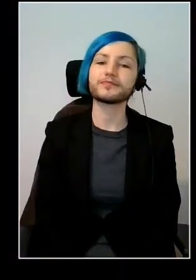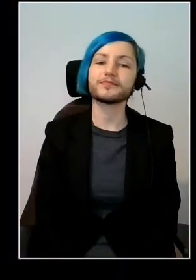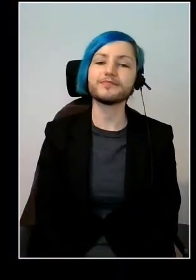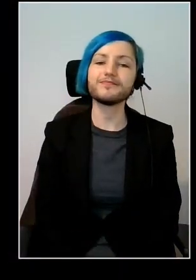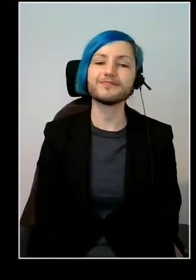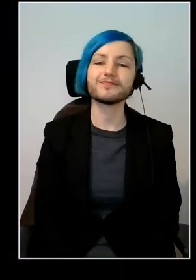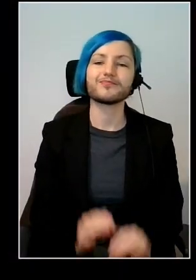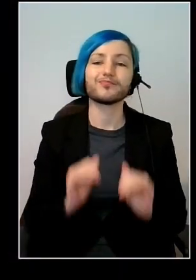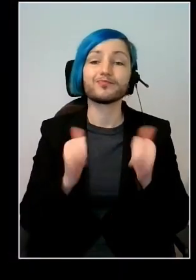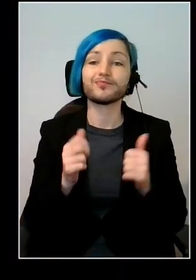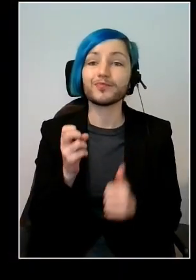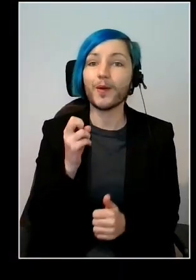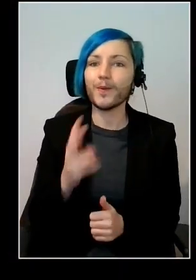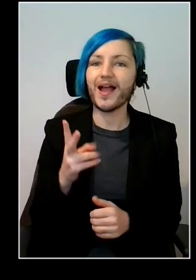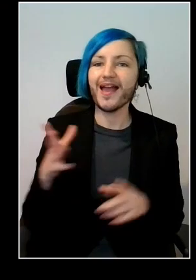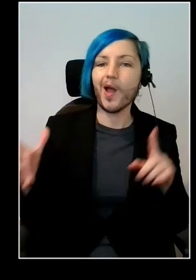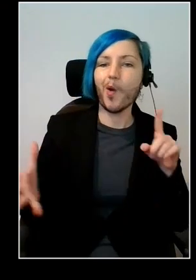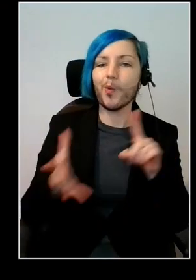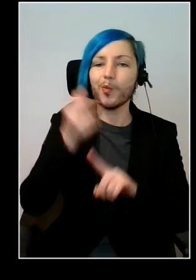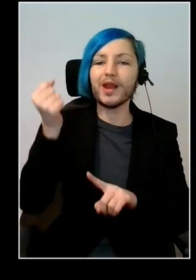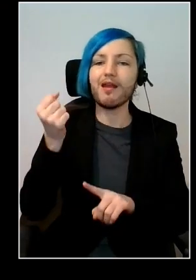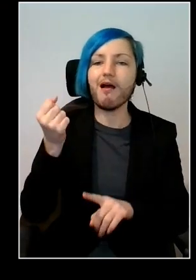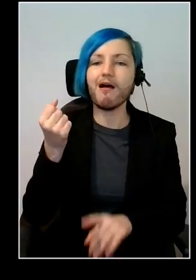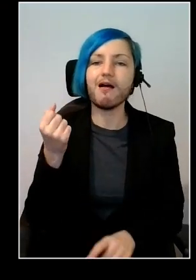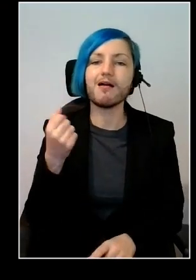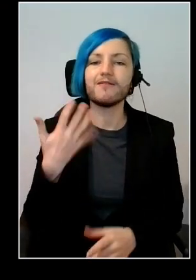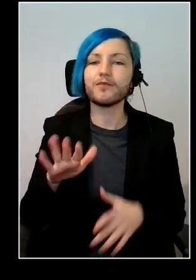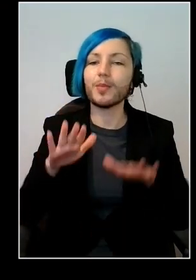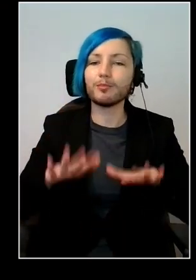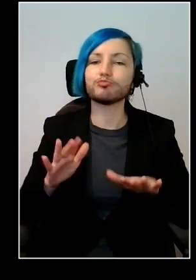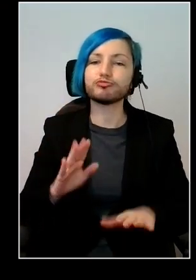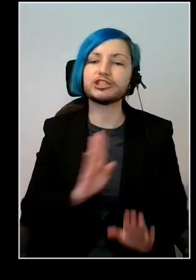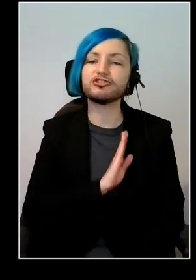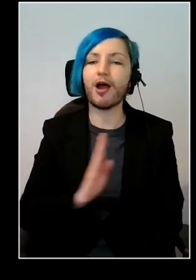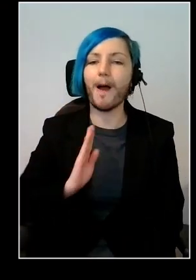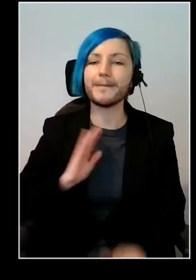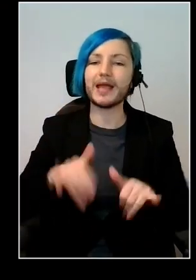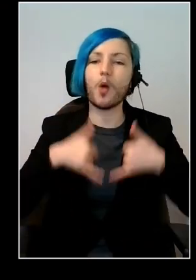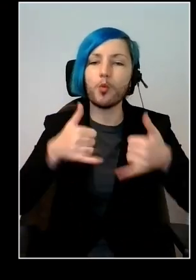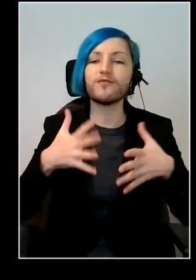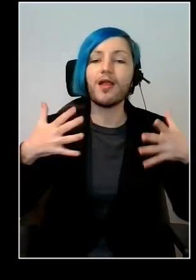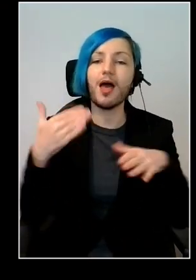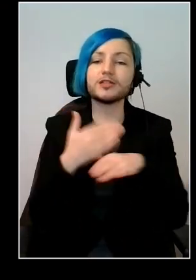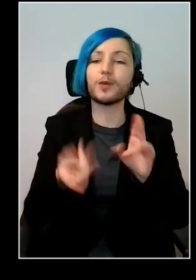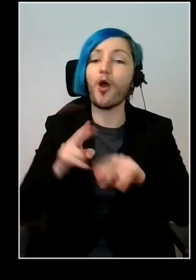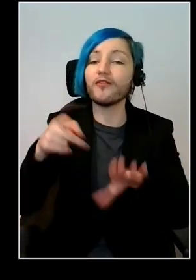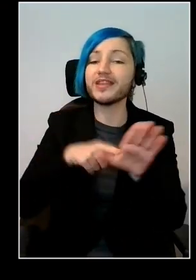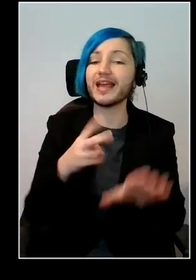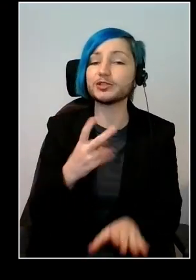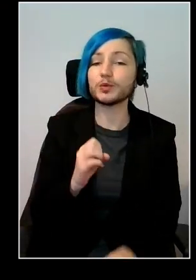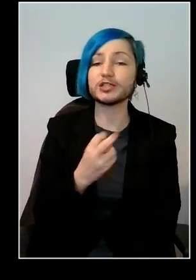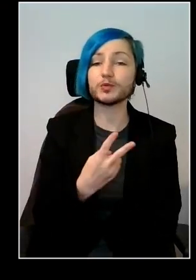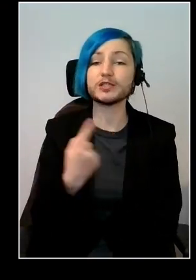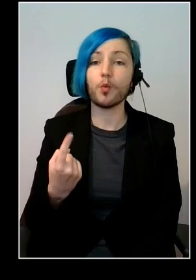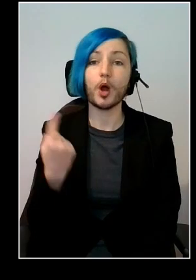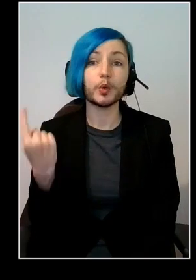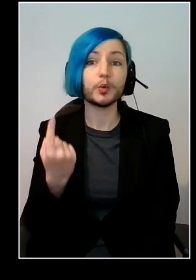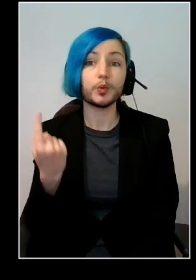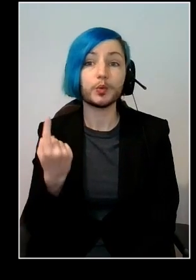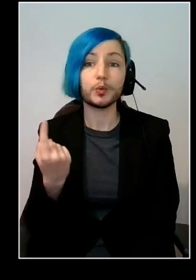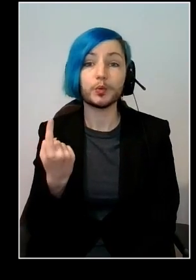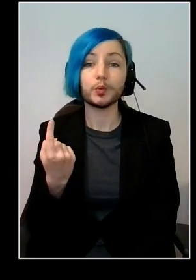Okay, the winner of the British Army Award for Large Employer of the Year 2021